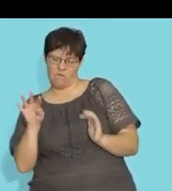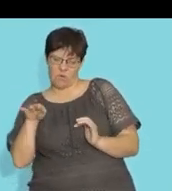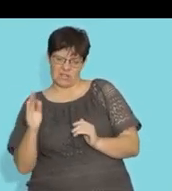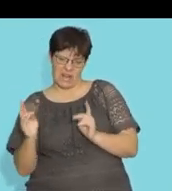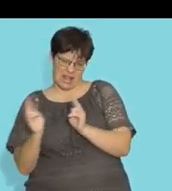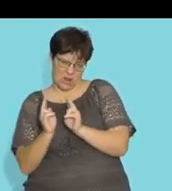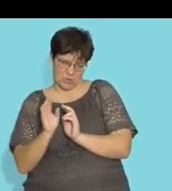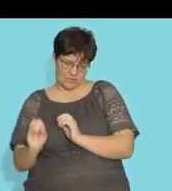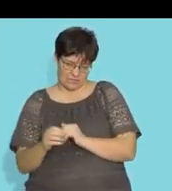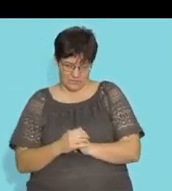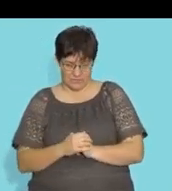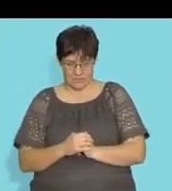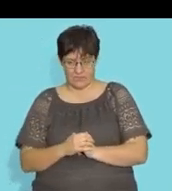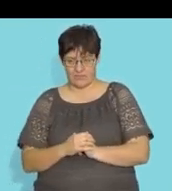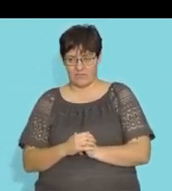of 14.